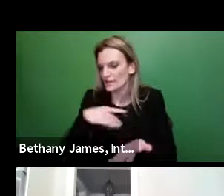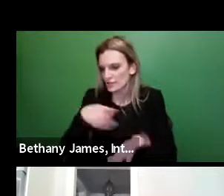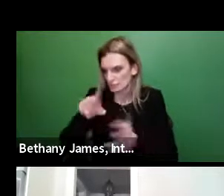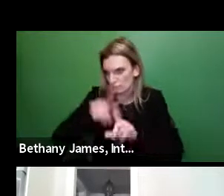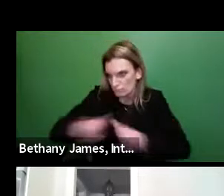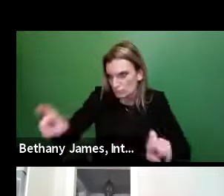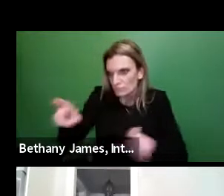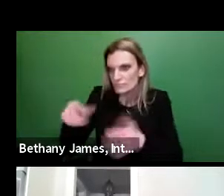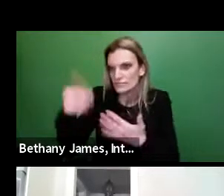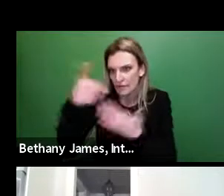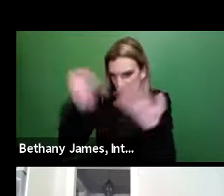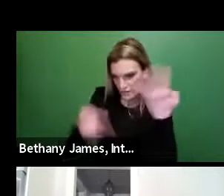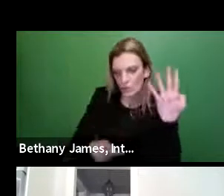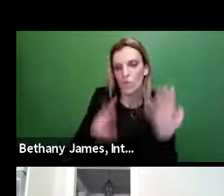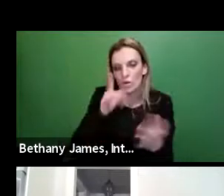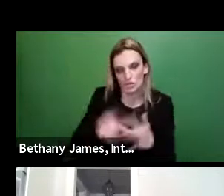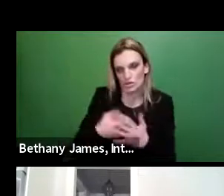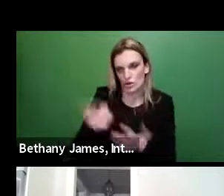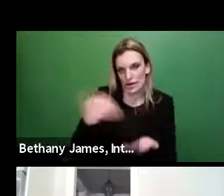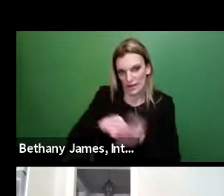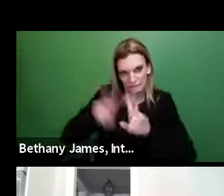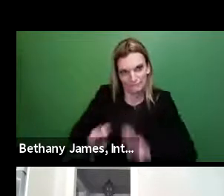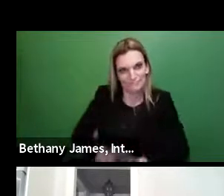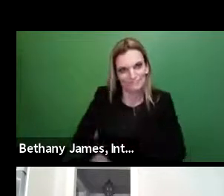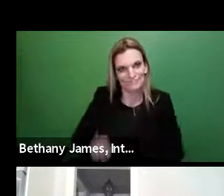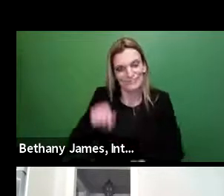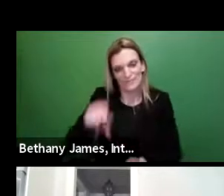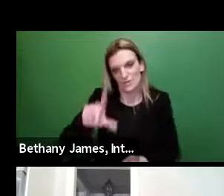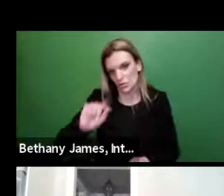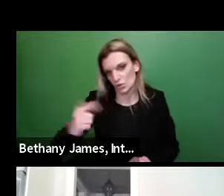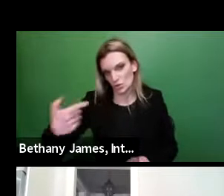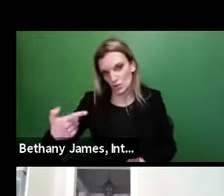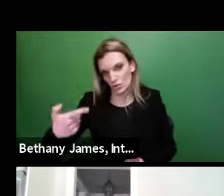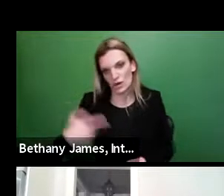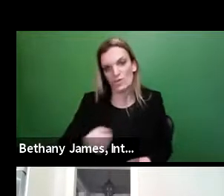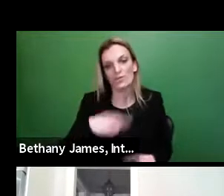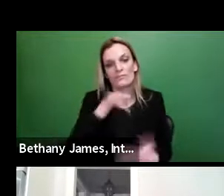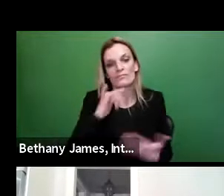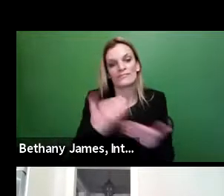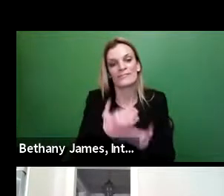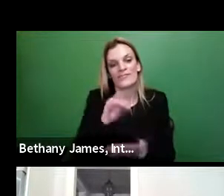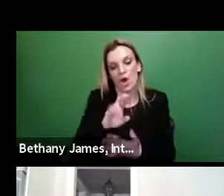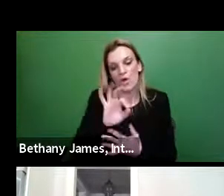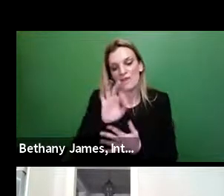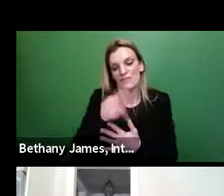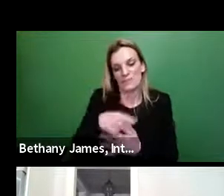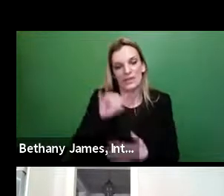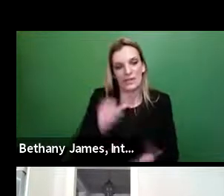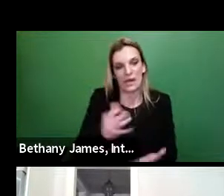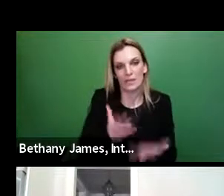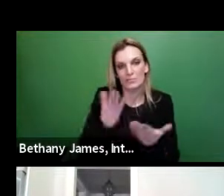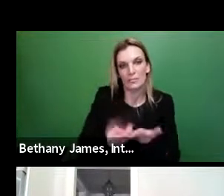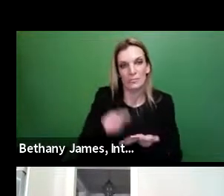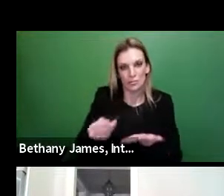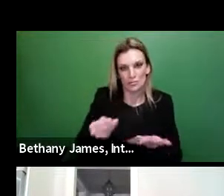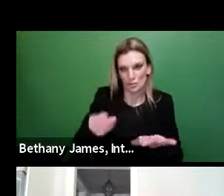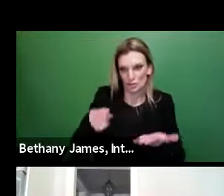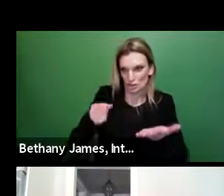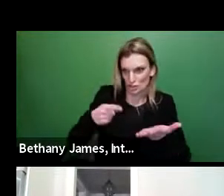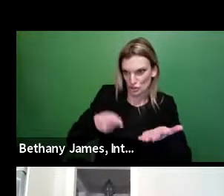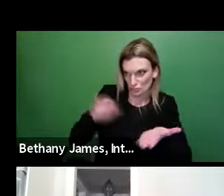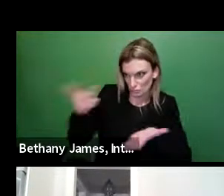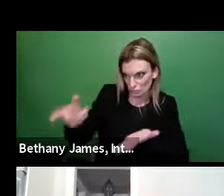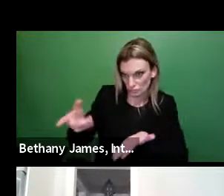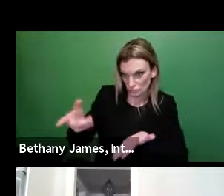We are in the process of updating the RFP and reestablishing it